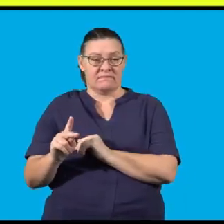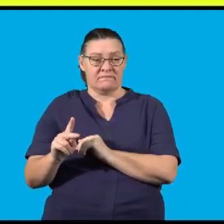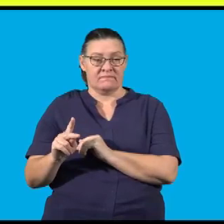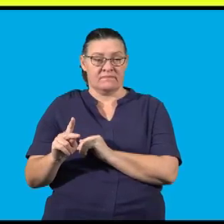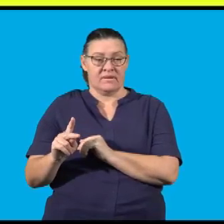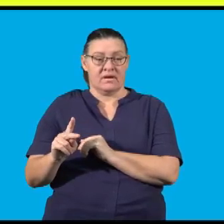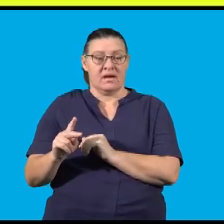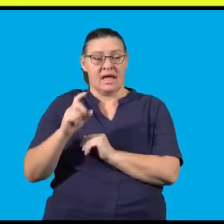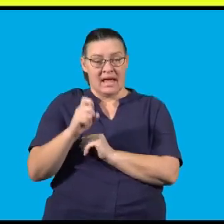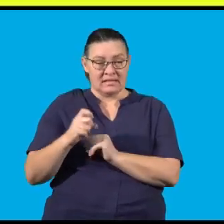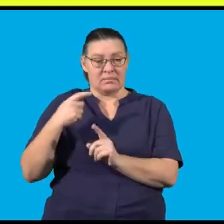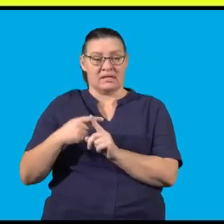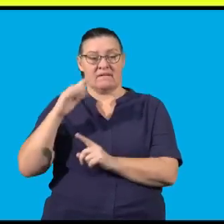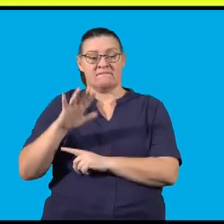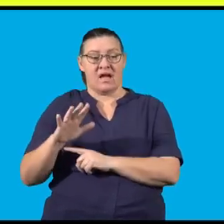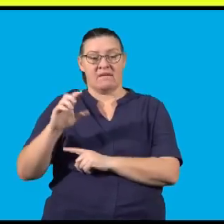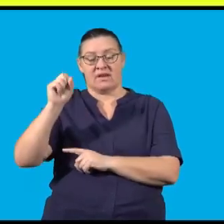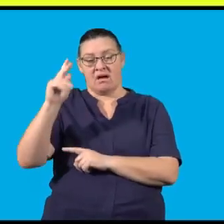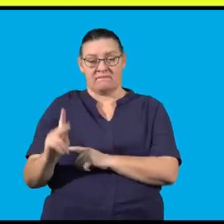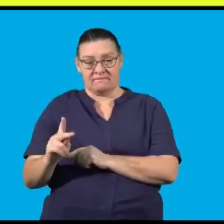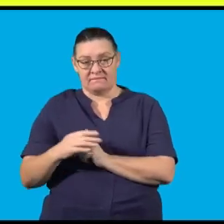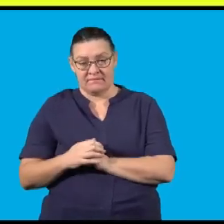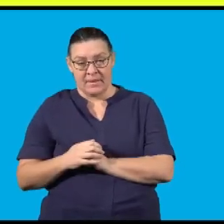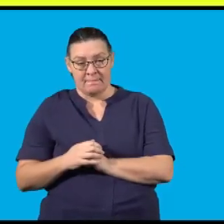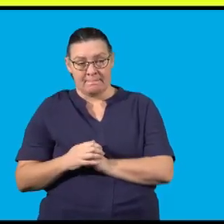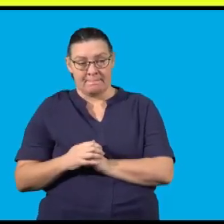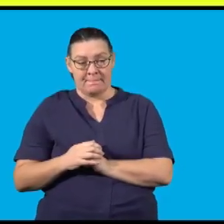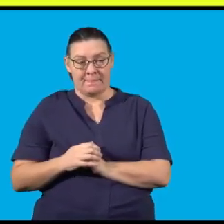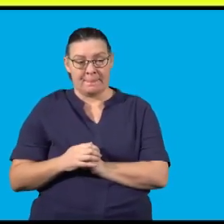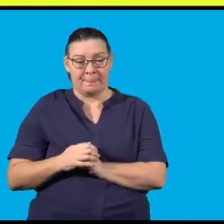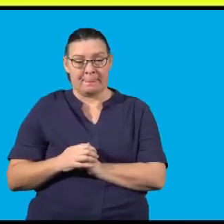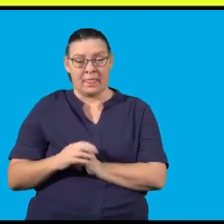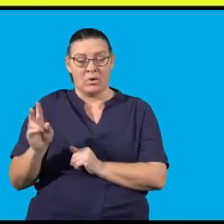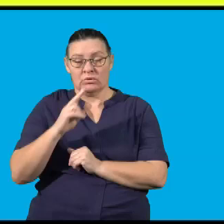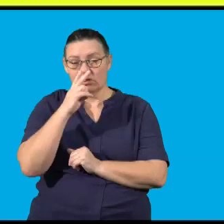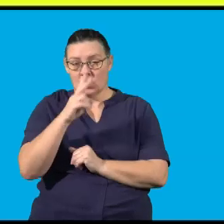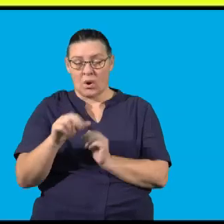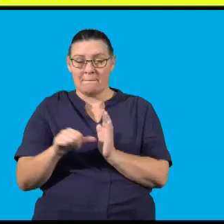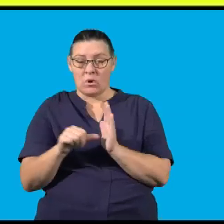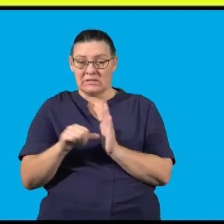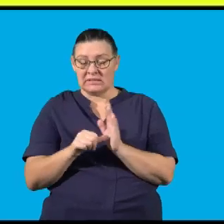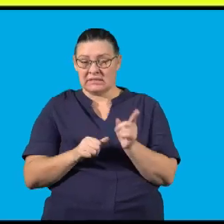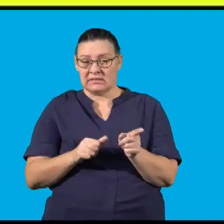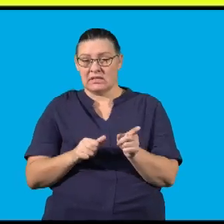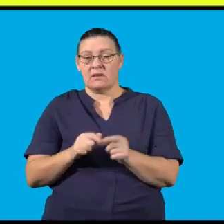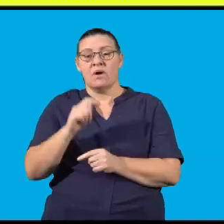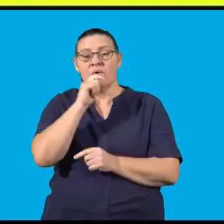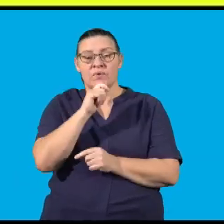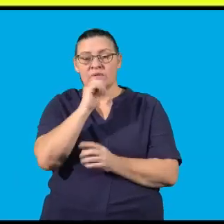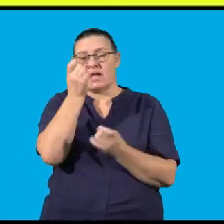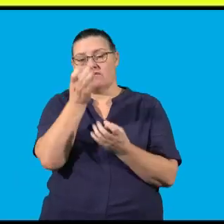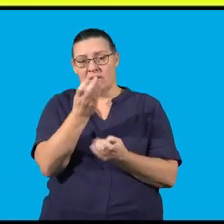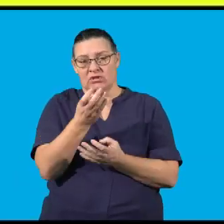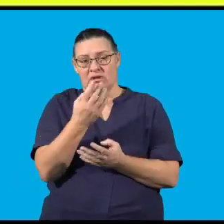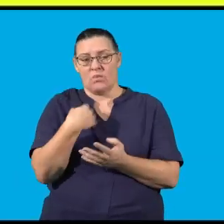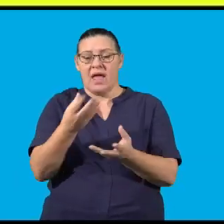plus 5.5. 3 plus 2.5 is 5.5. Okay, so what we saw importantly there is that we